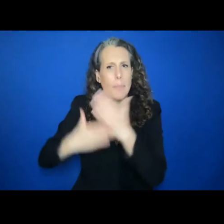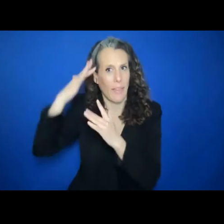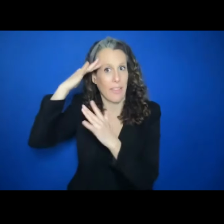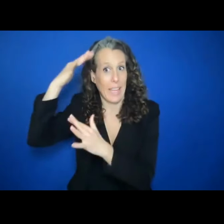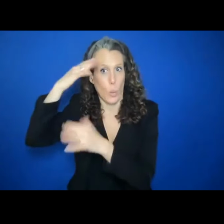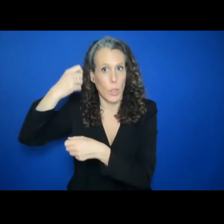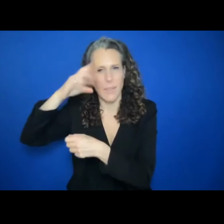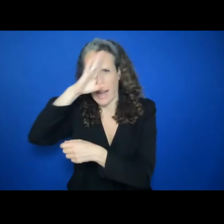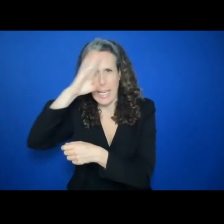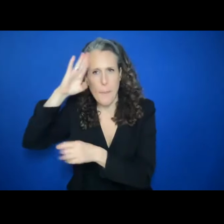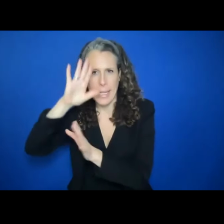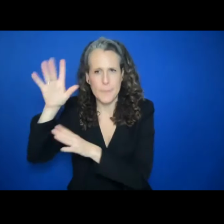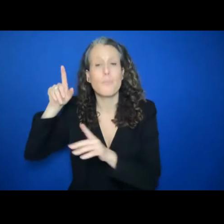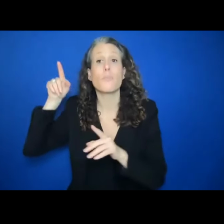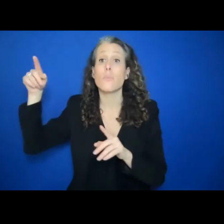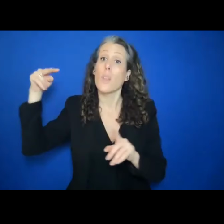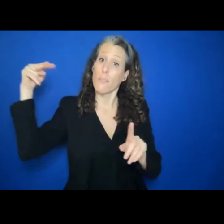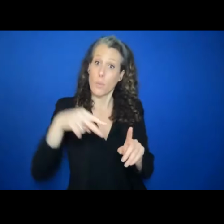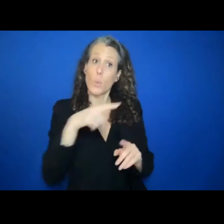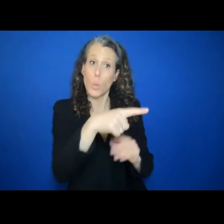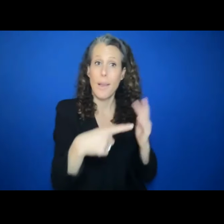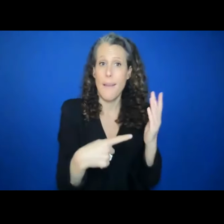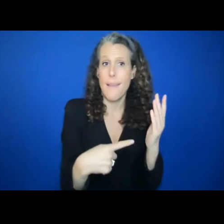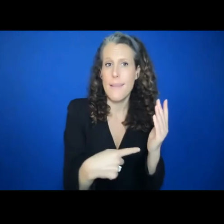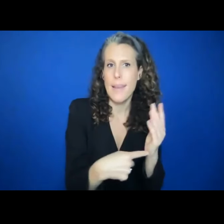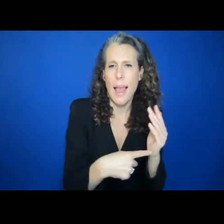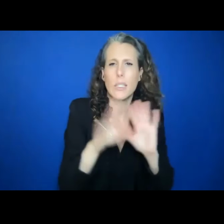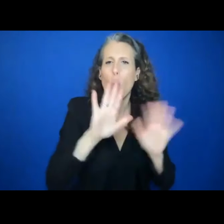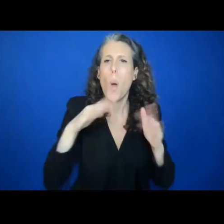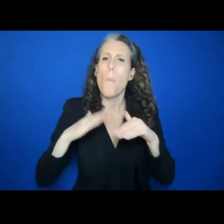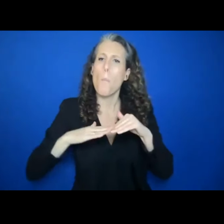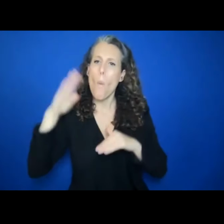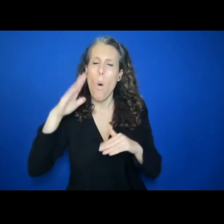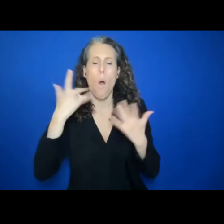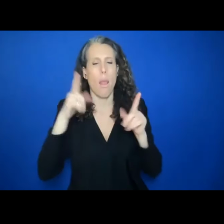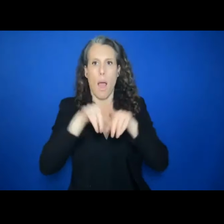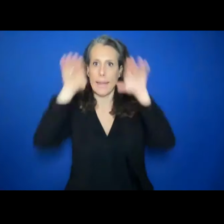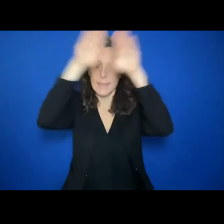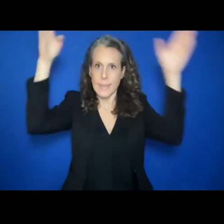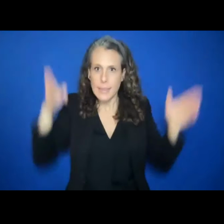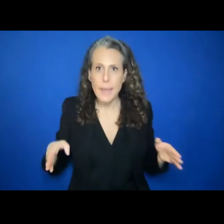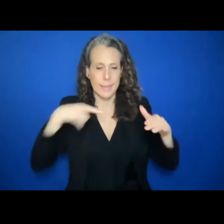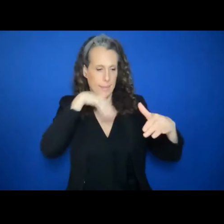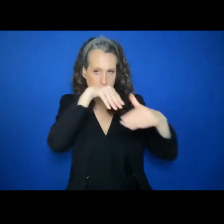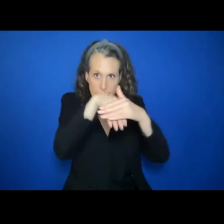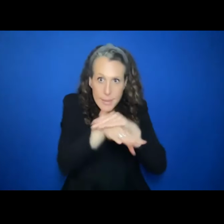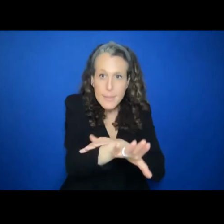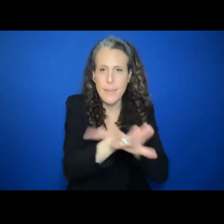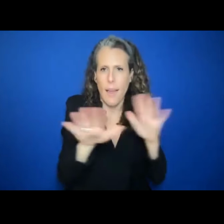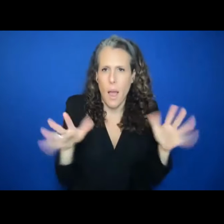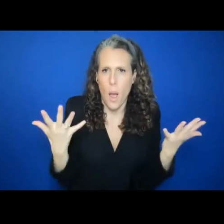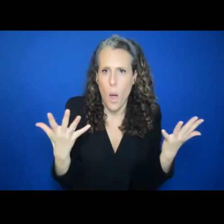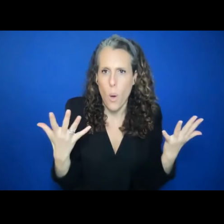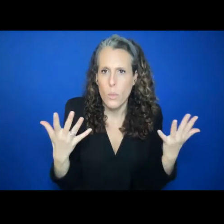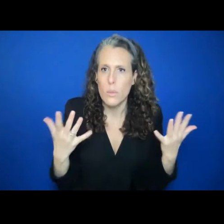technology from not technology, but access to spaces, access to the